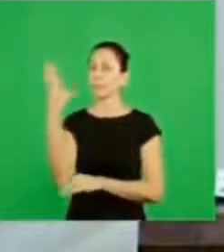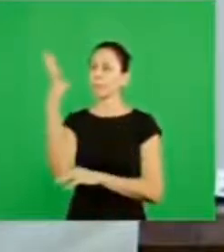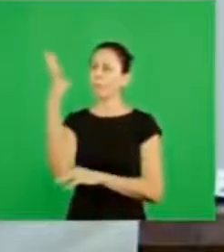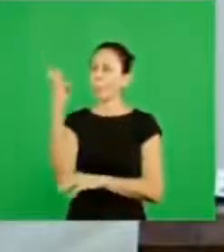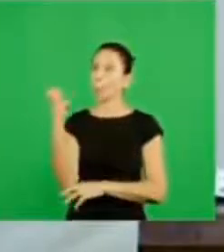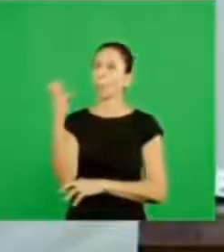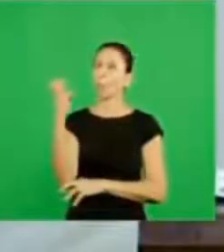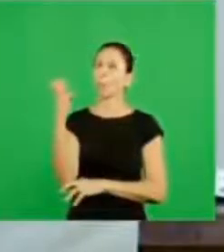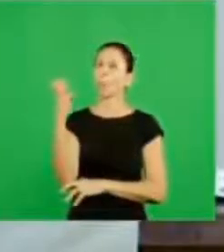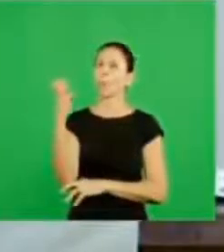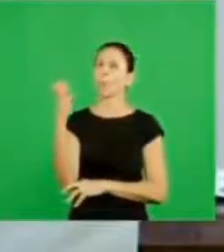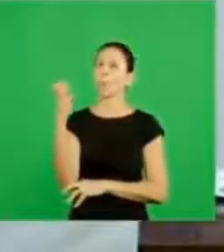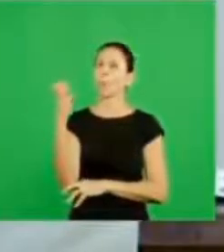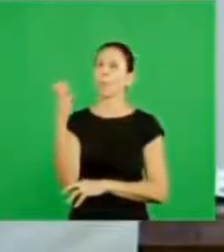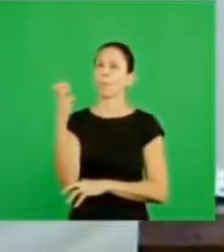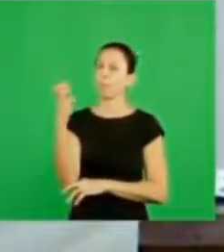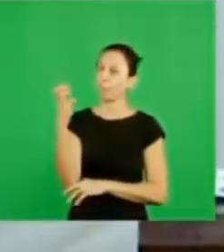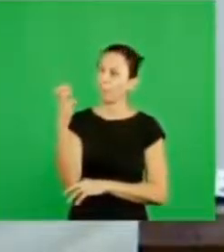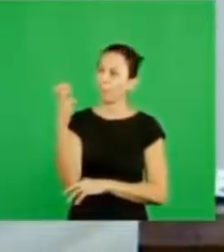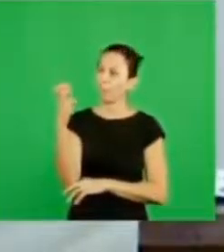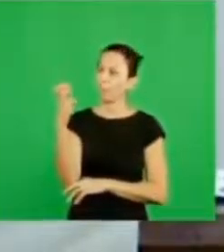And as they left, Jesus said